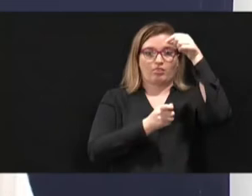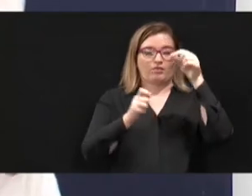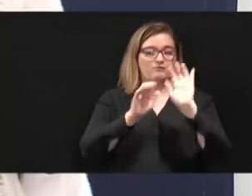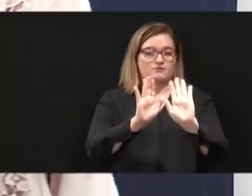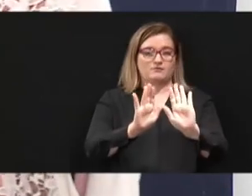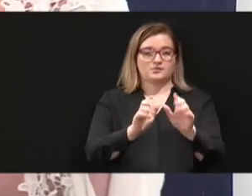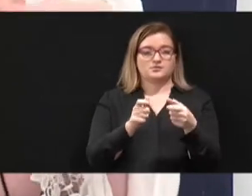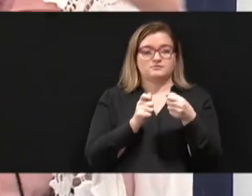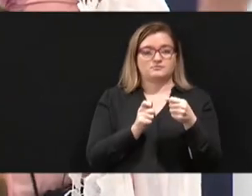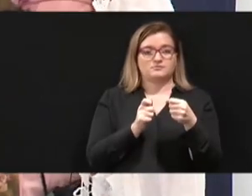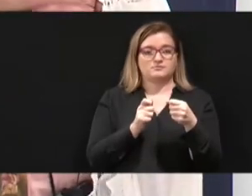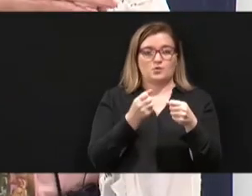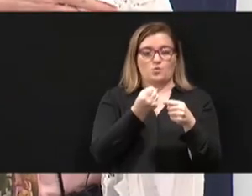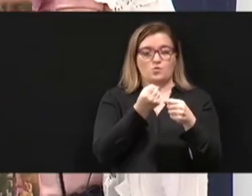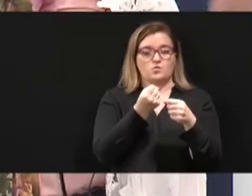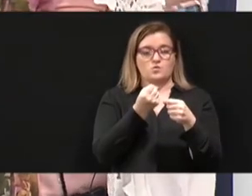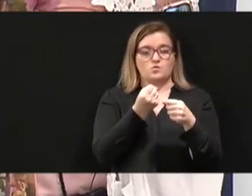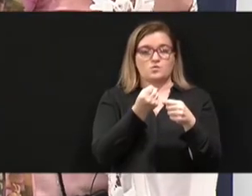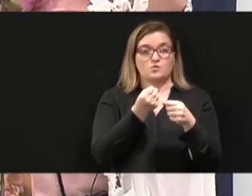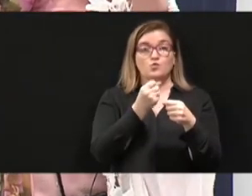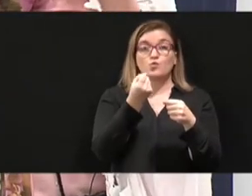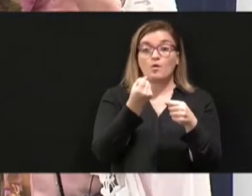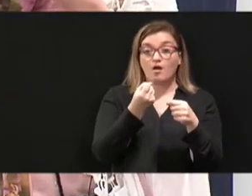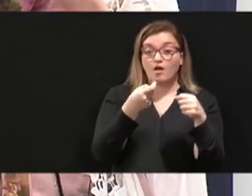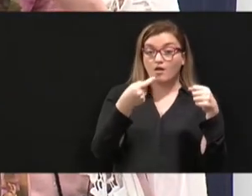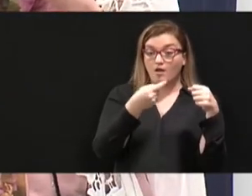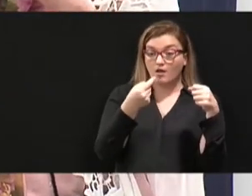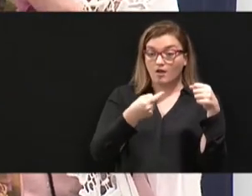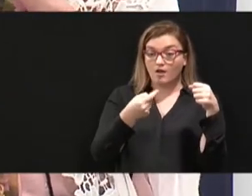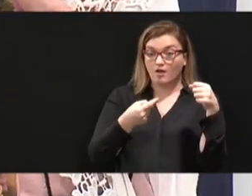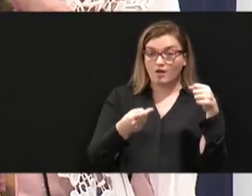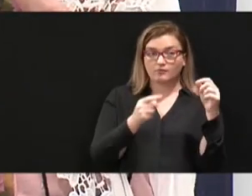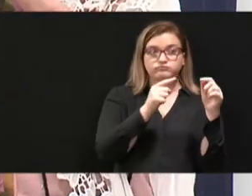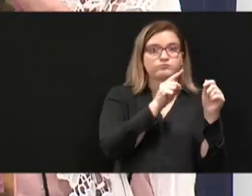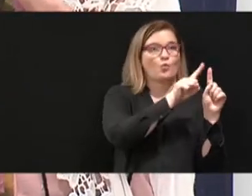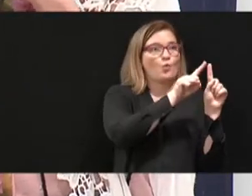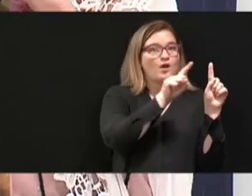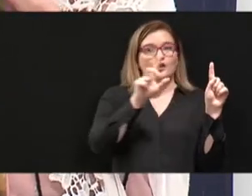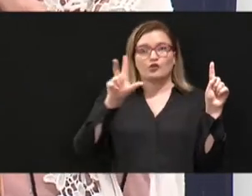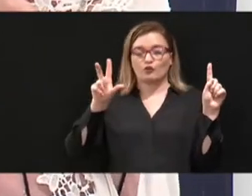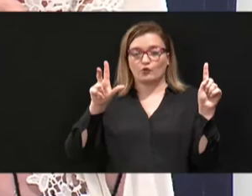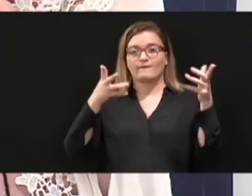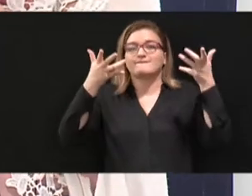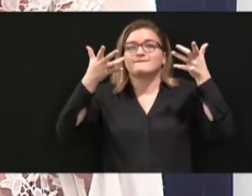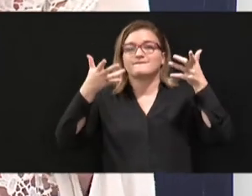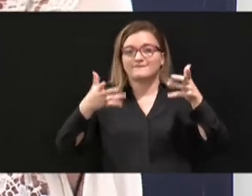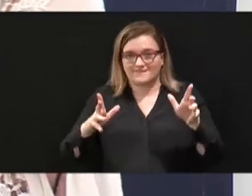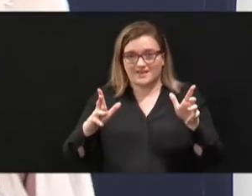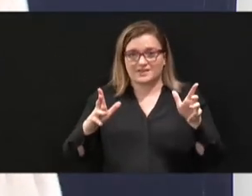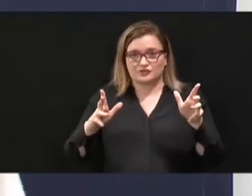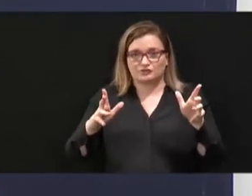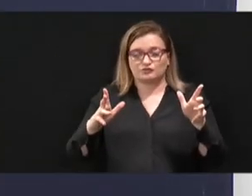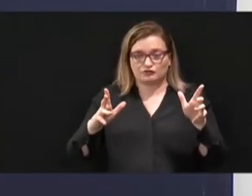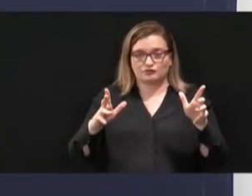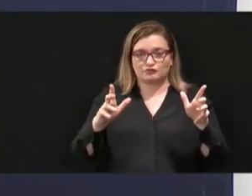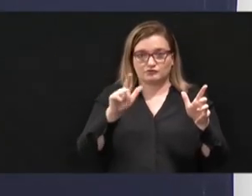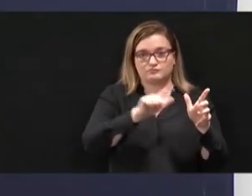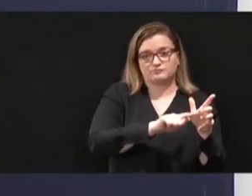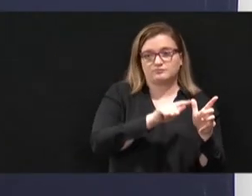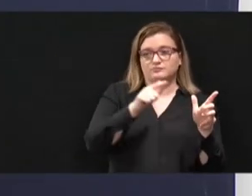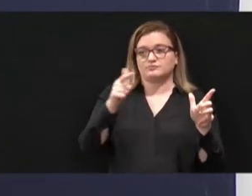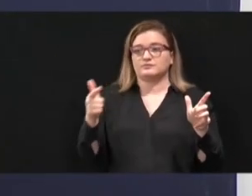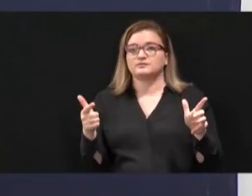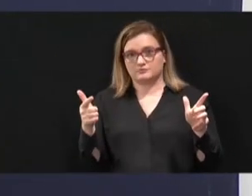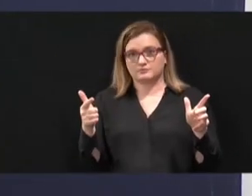So one of you give it, and then the other one practice with cards 1 to 31, okay? We are going to go into